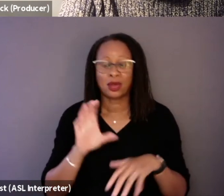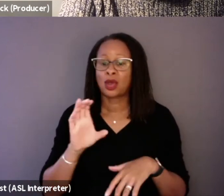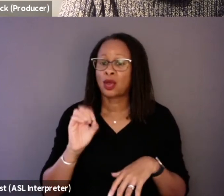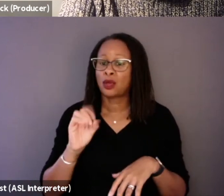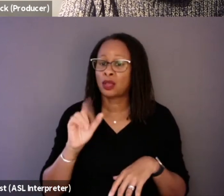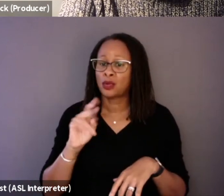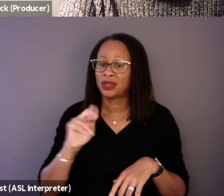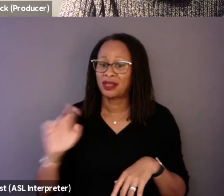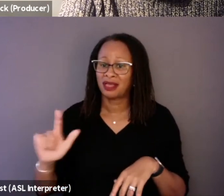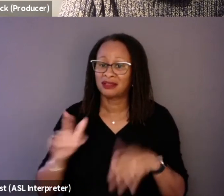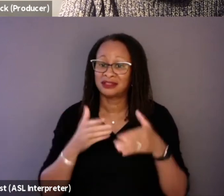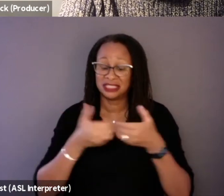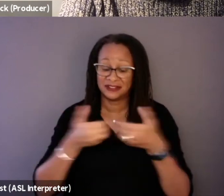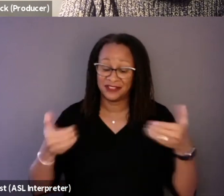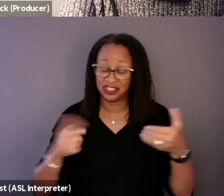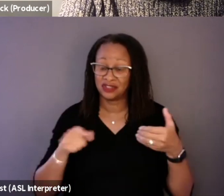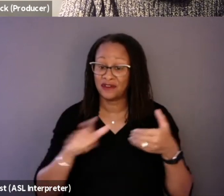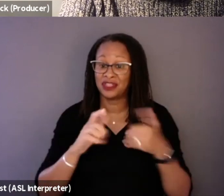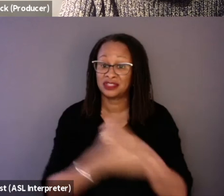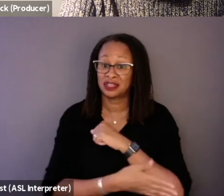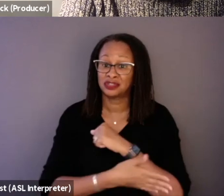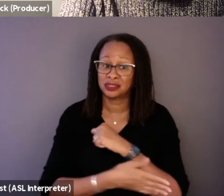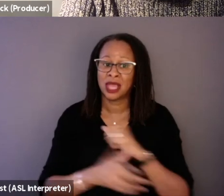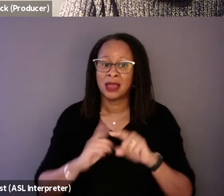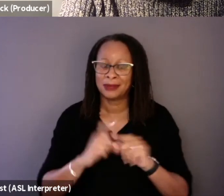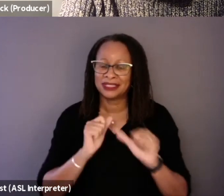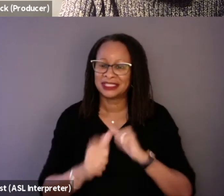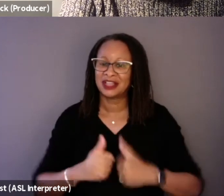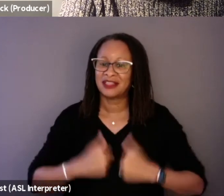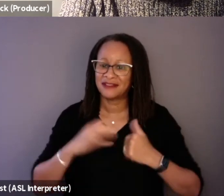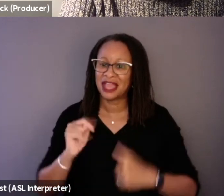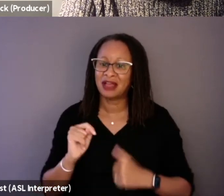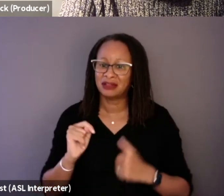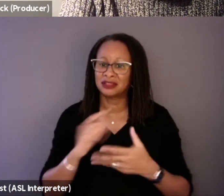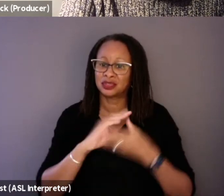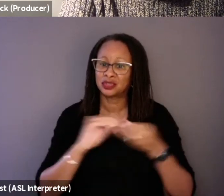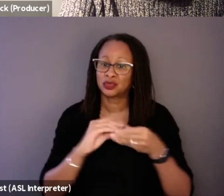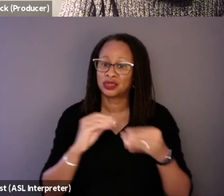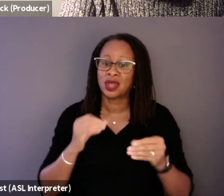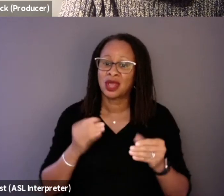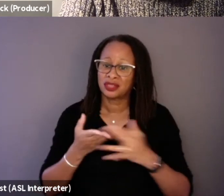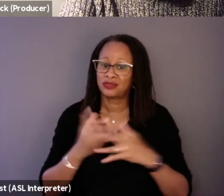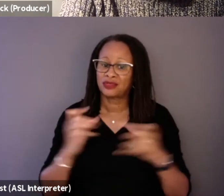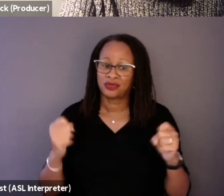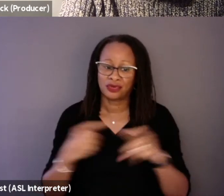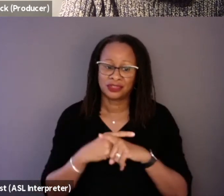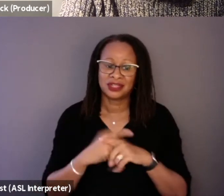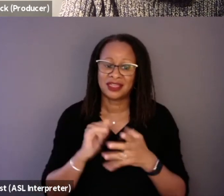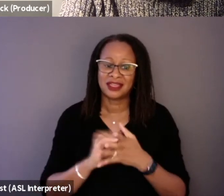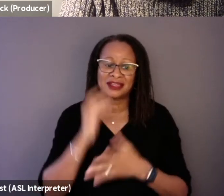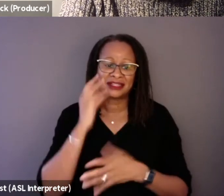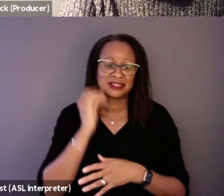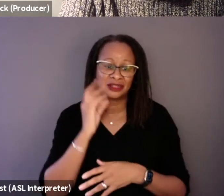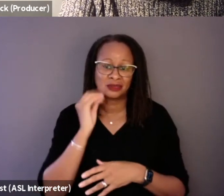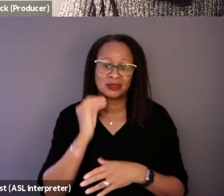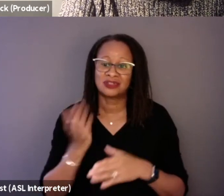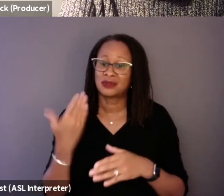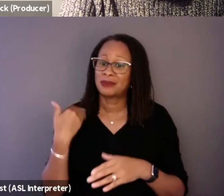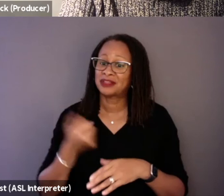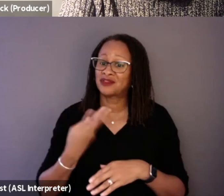we're still living out the legacy of through the conflicts that they've experienced over the past few years.